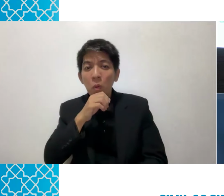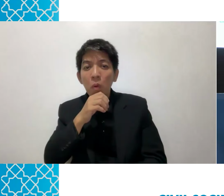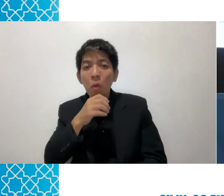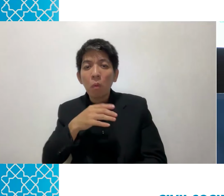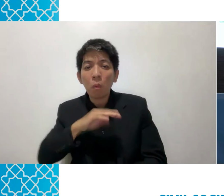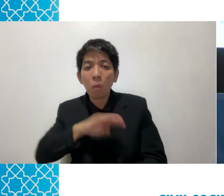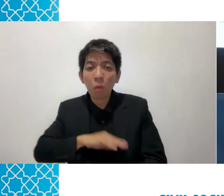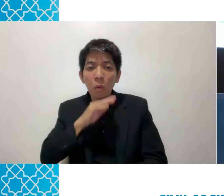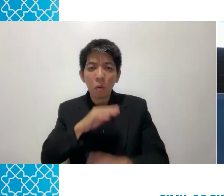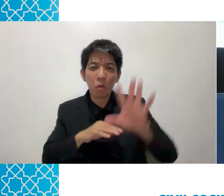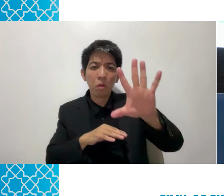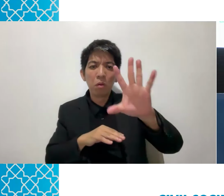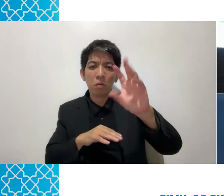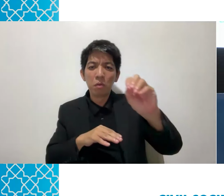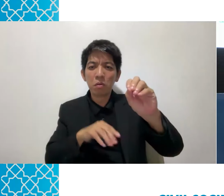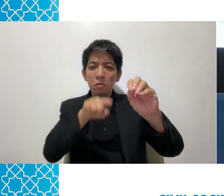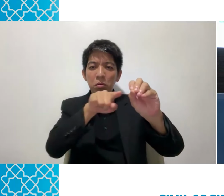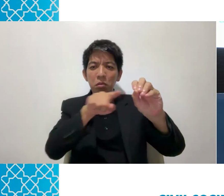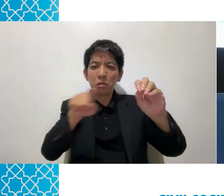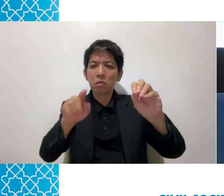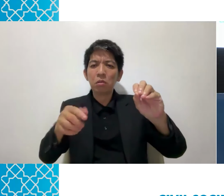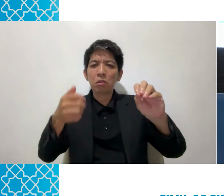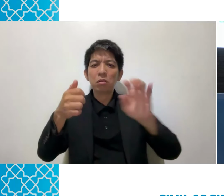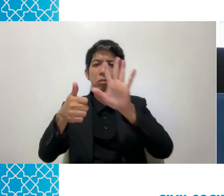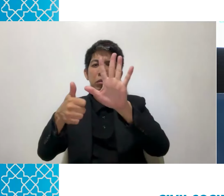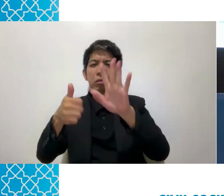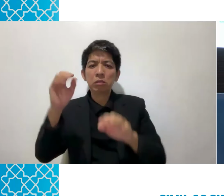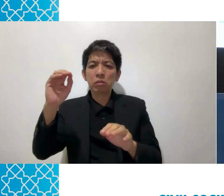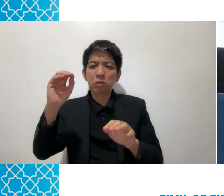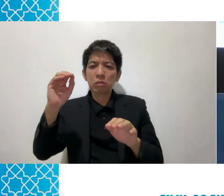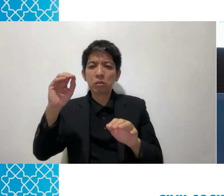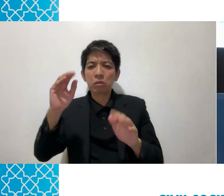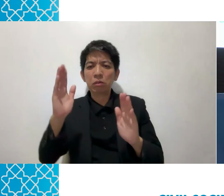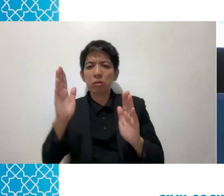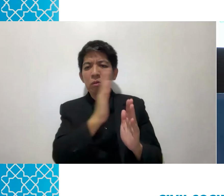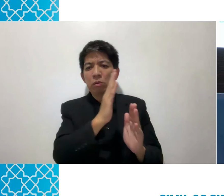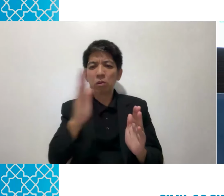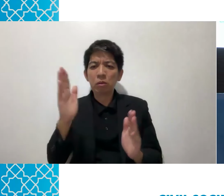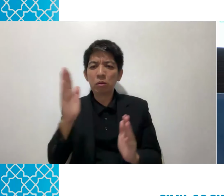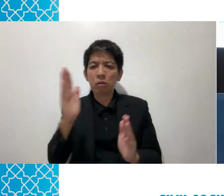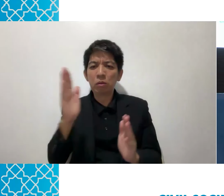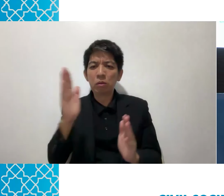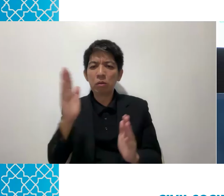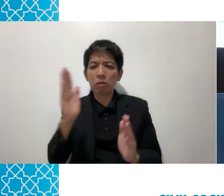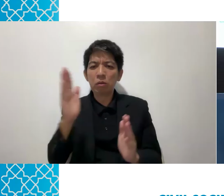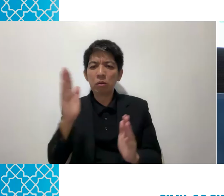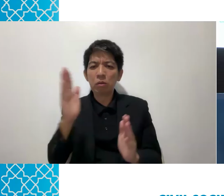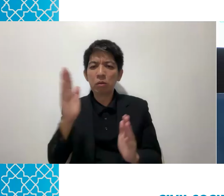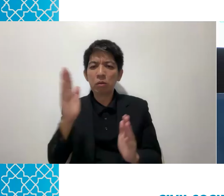women that are still, cultivating their land and so on. So how